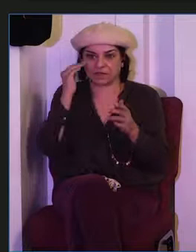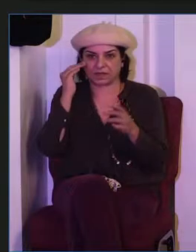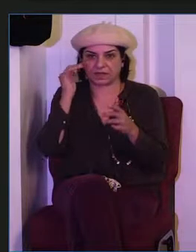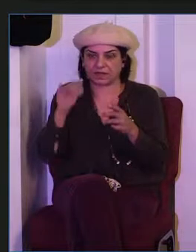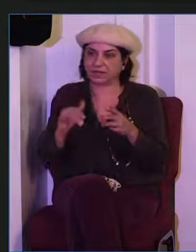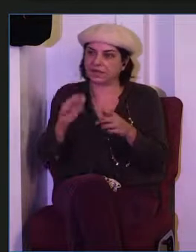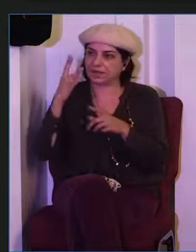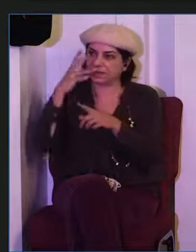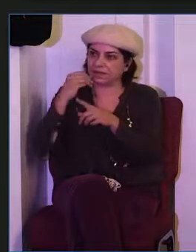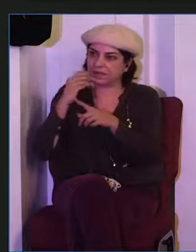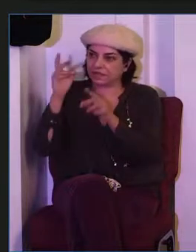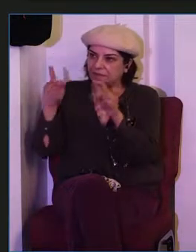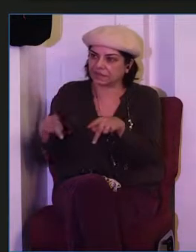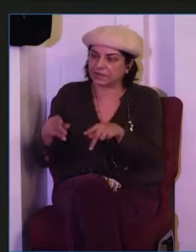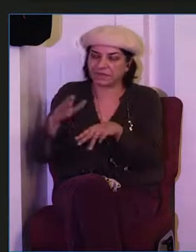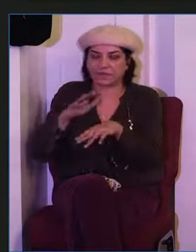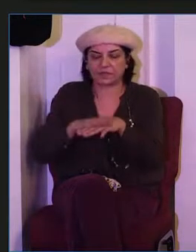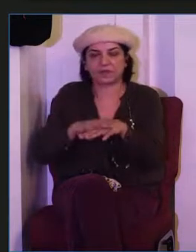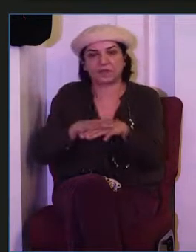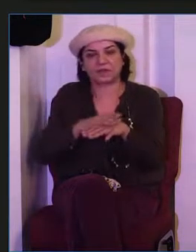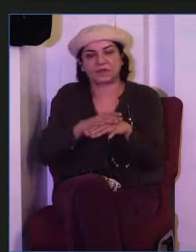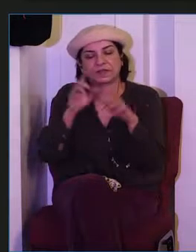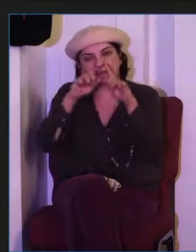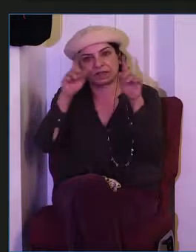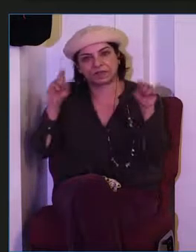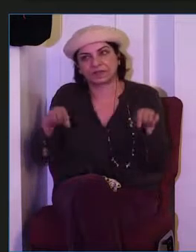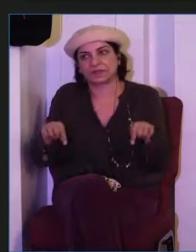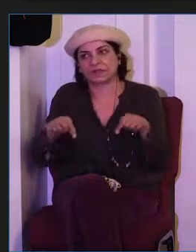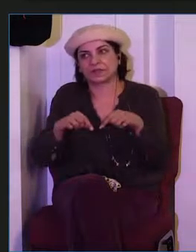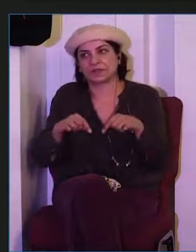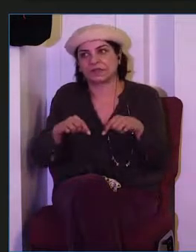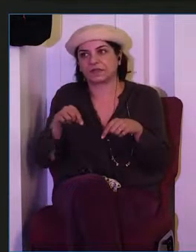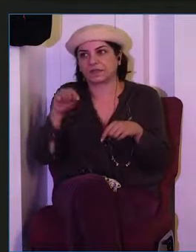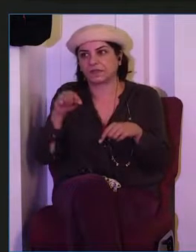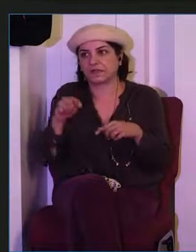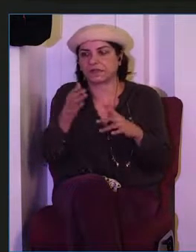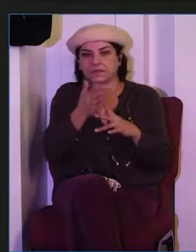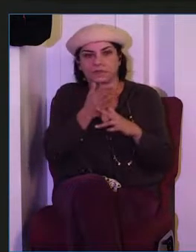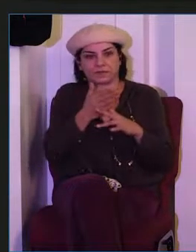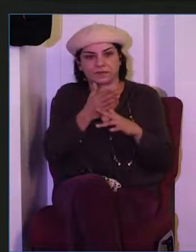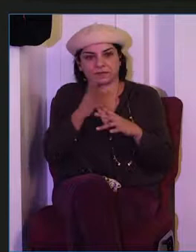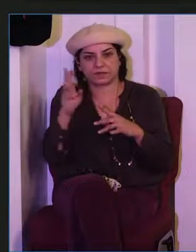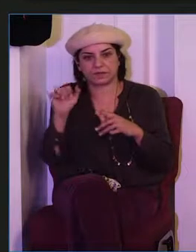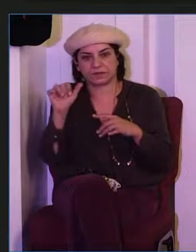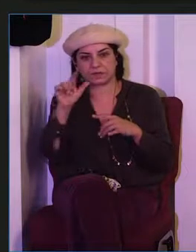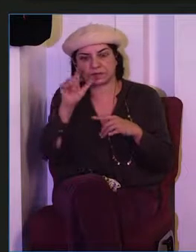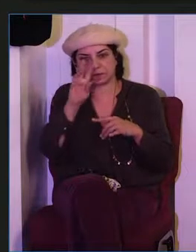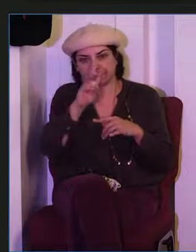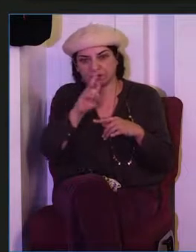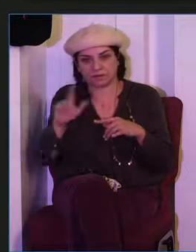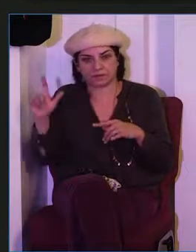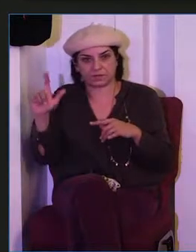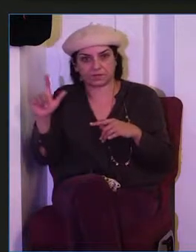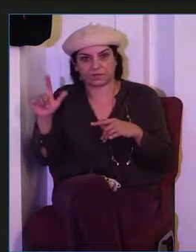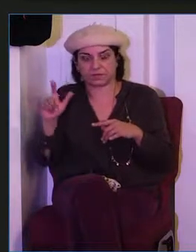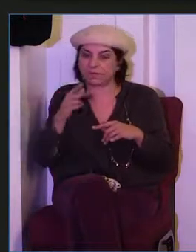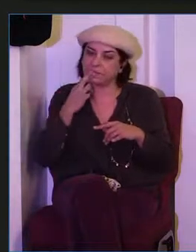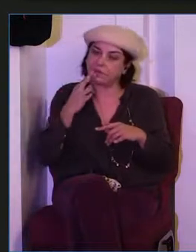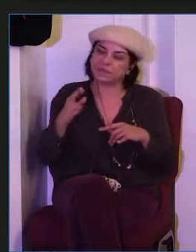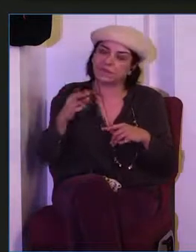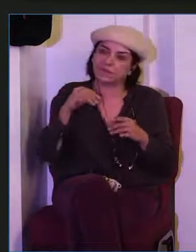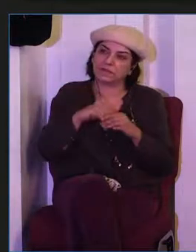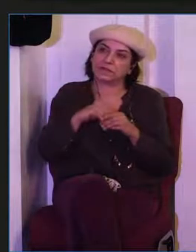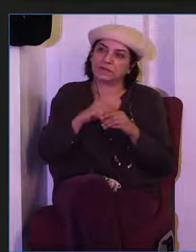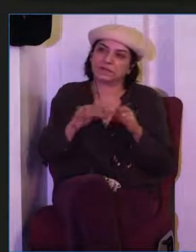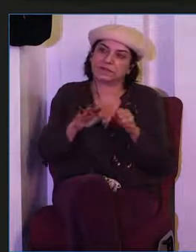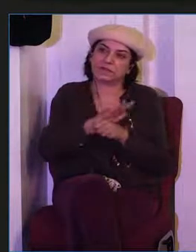this beautiful person up on the screen. This is my, between him and Wayne Lindsay, they're my best friends in the whole wide world,